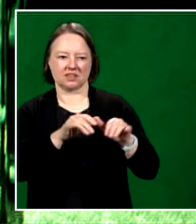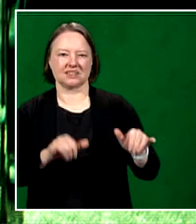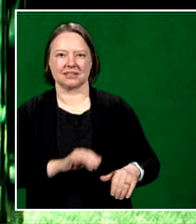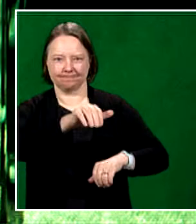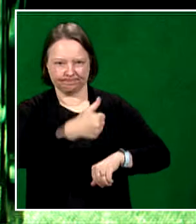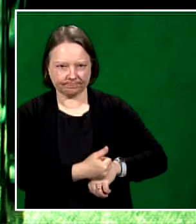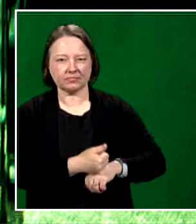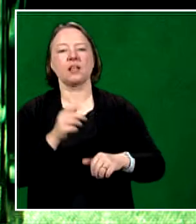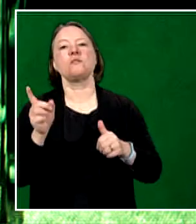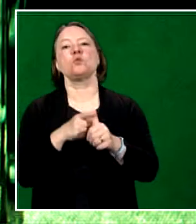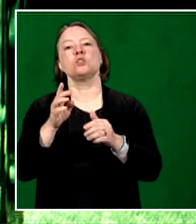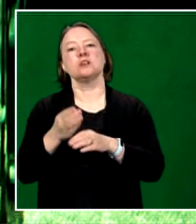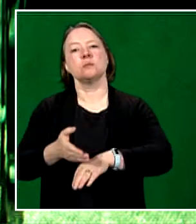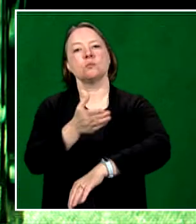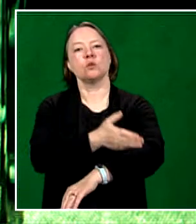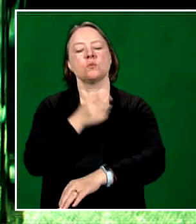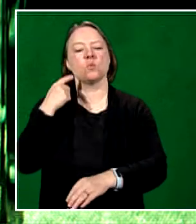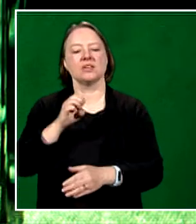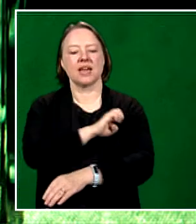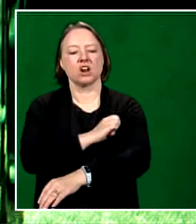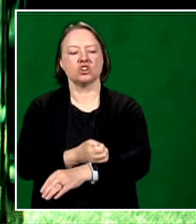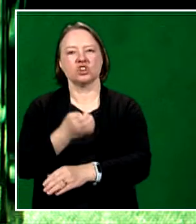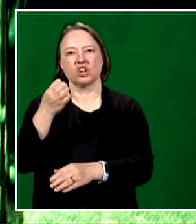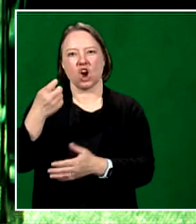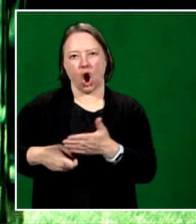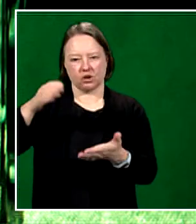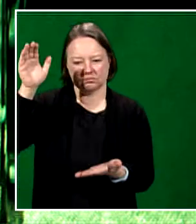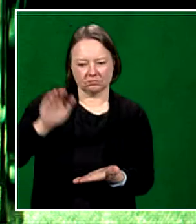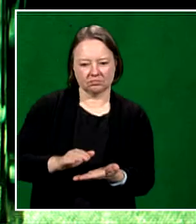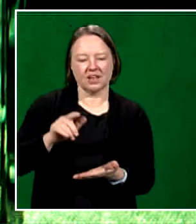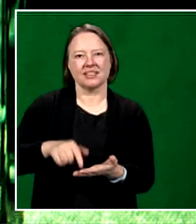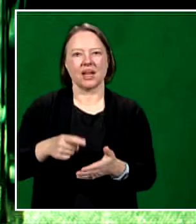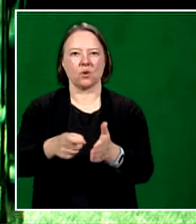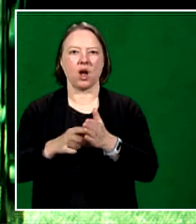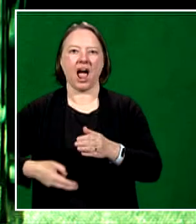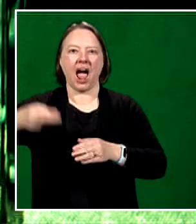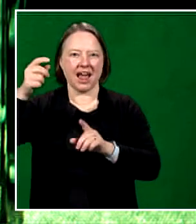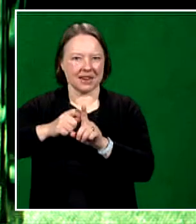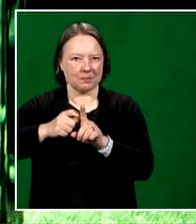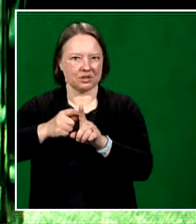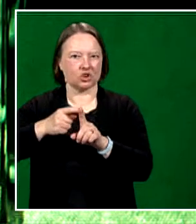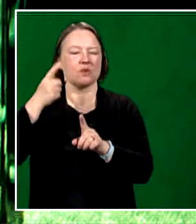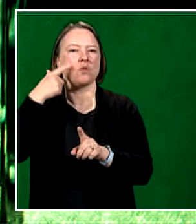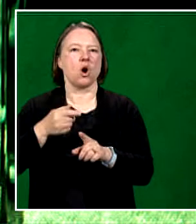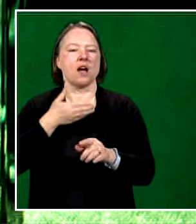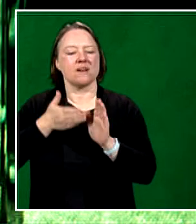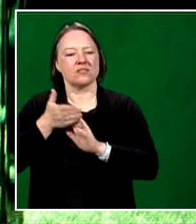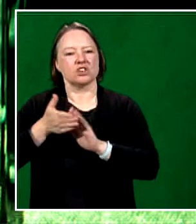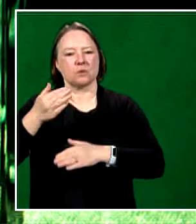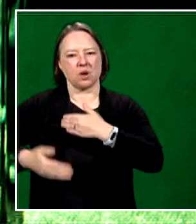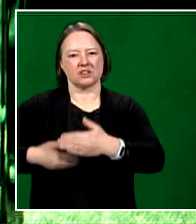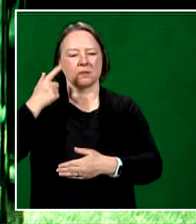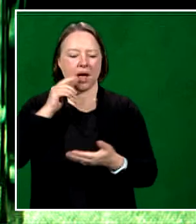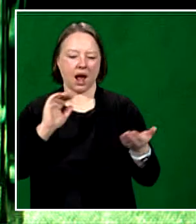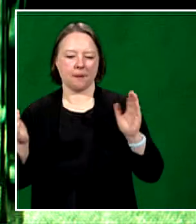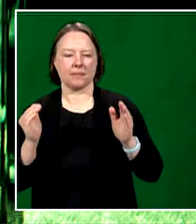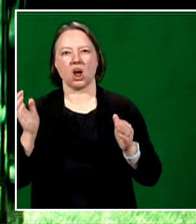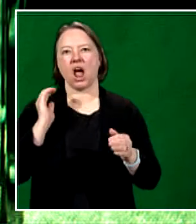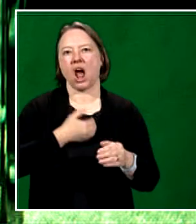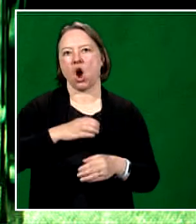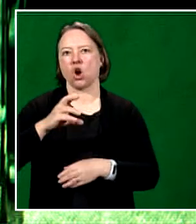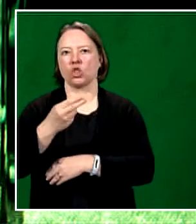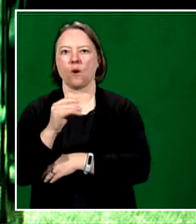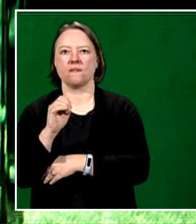first improvement was reducing the energy costs. The clays require high temperatures for efficient processing, but in comparison, our chlorophyll